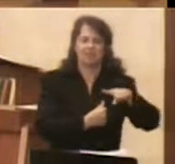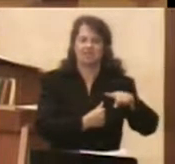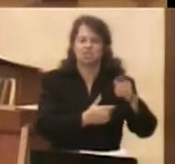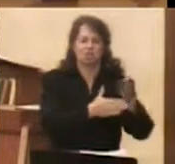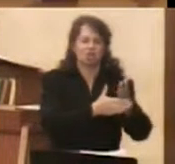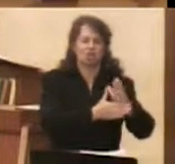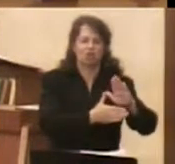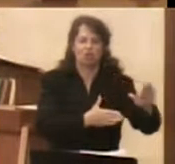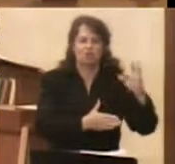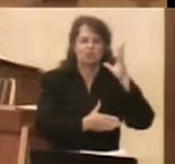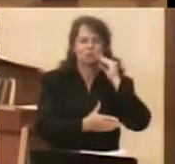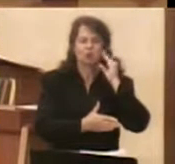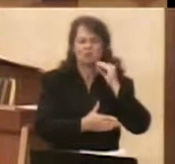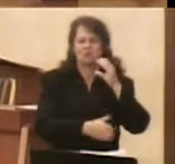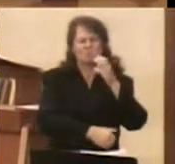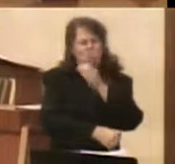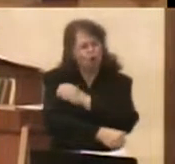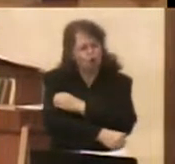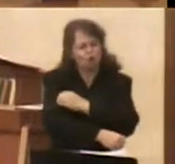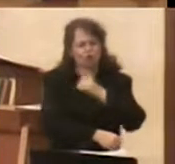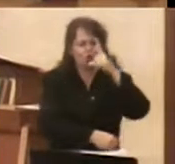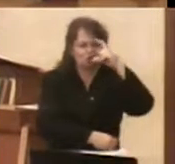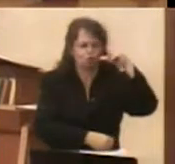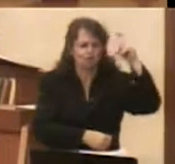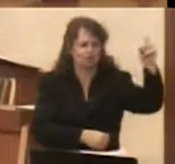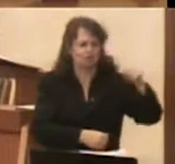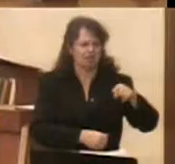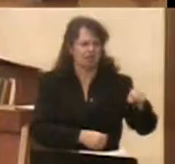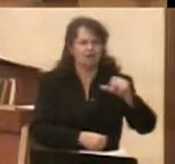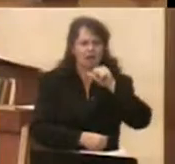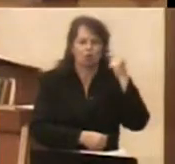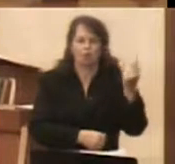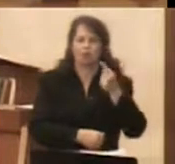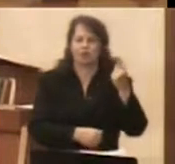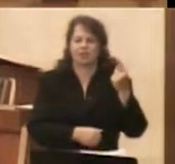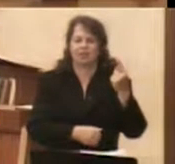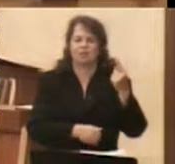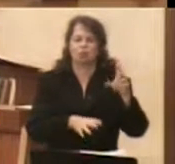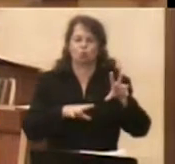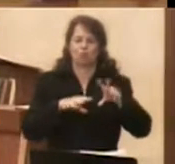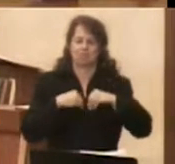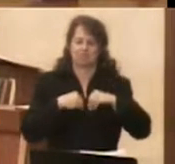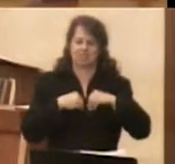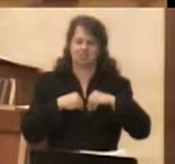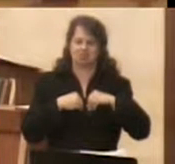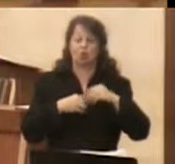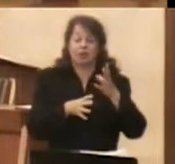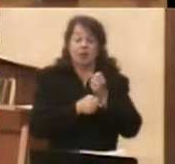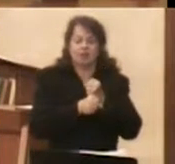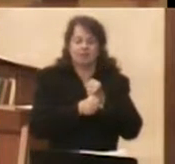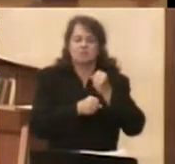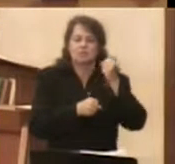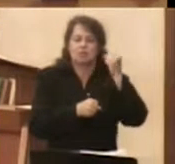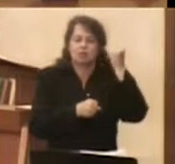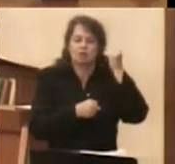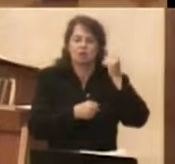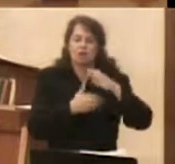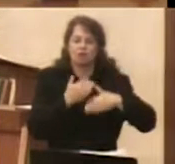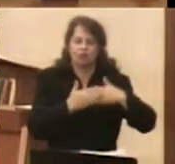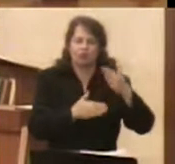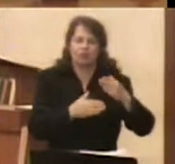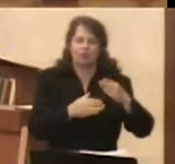powerful dreams where they not only received comfort, but also a sense of encountering the risen